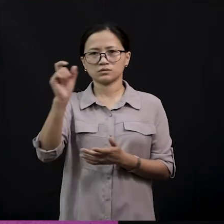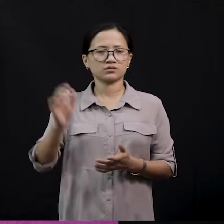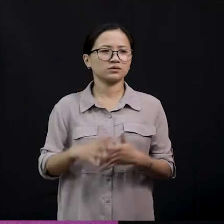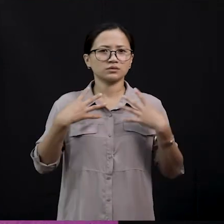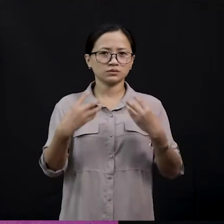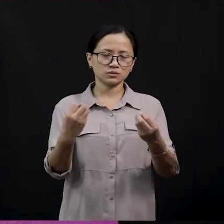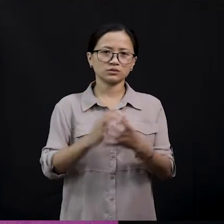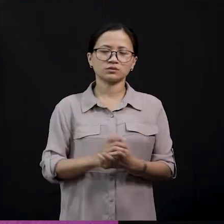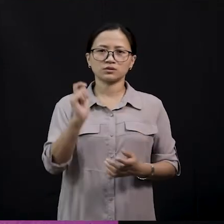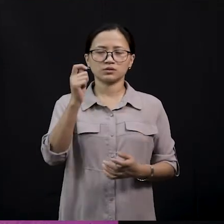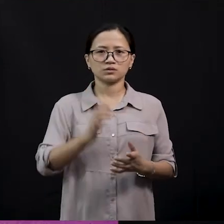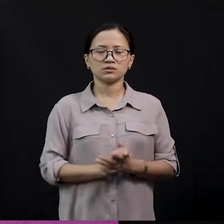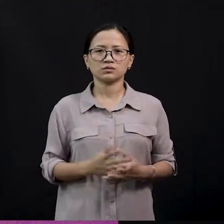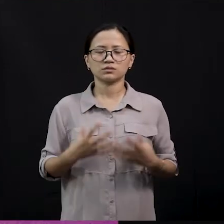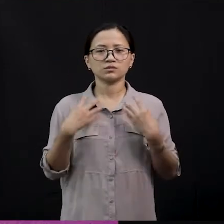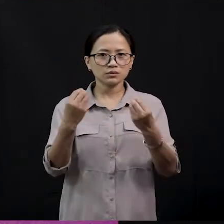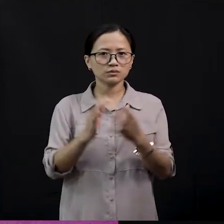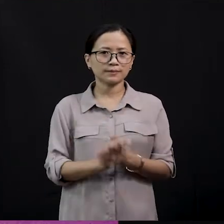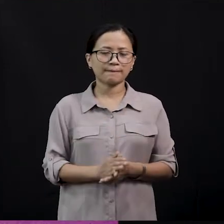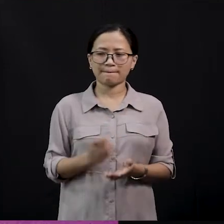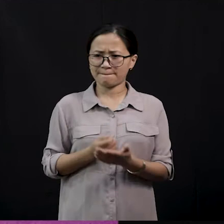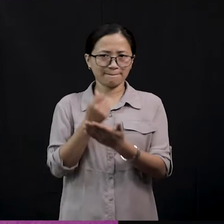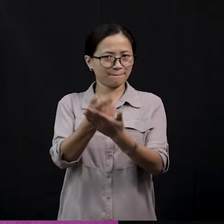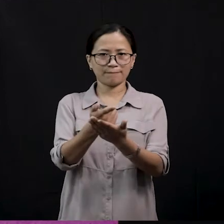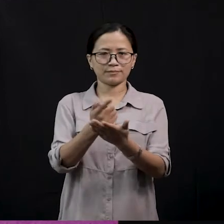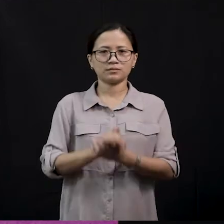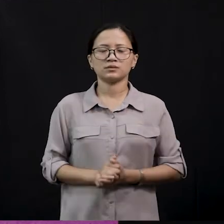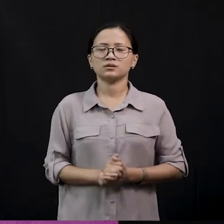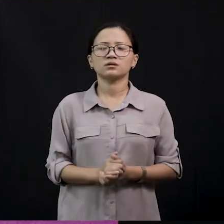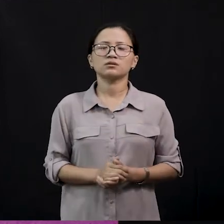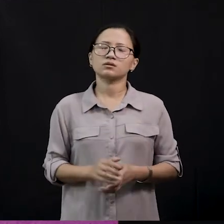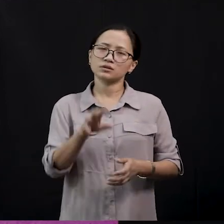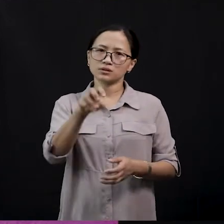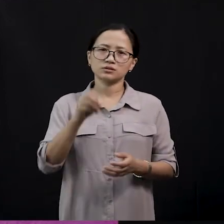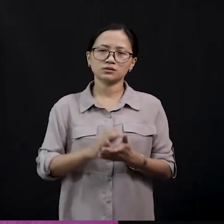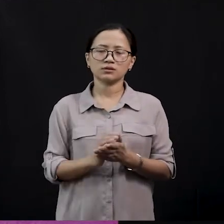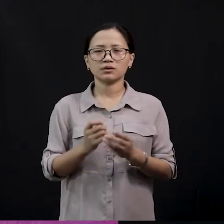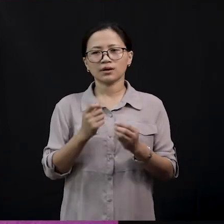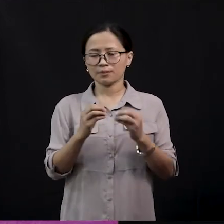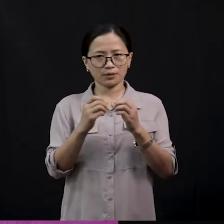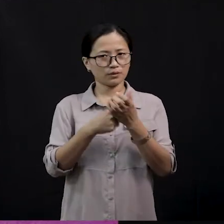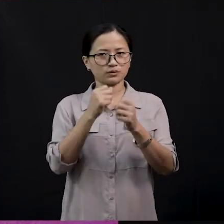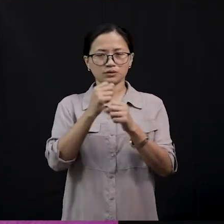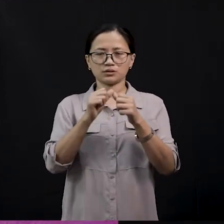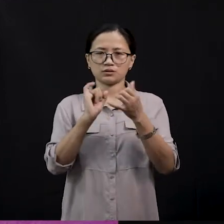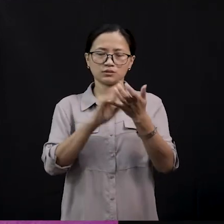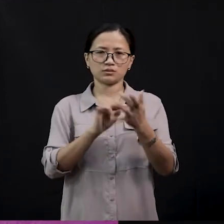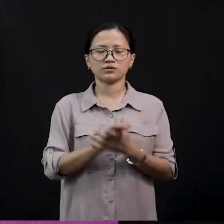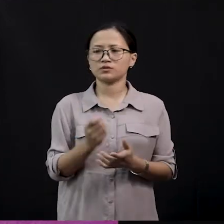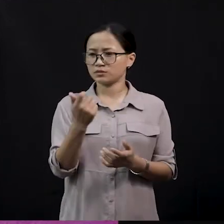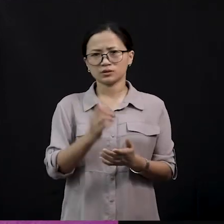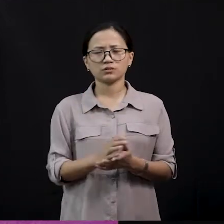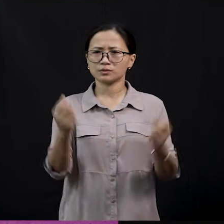willing to work, but he does not want to be paid or get the bargain of money or power or any